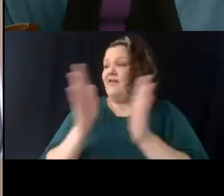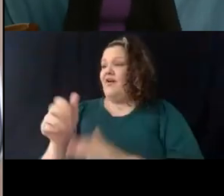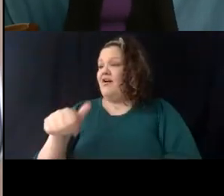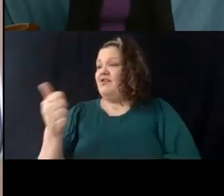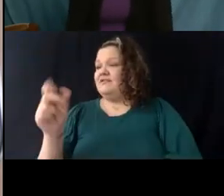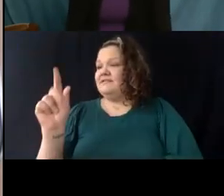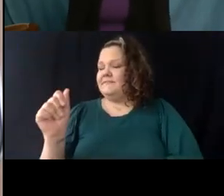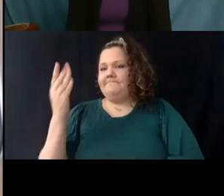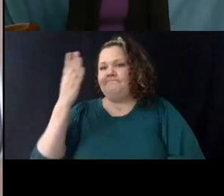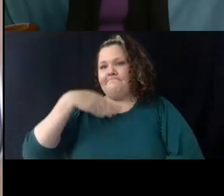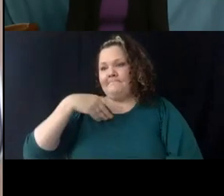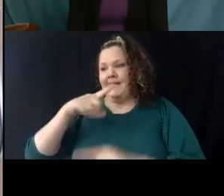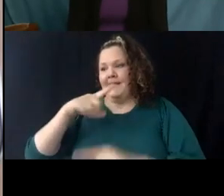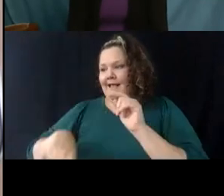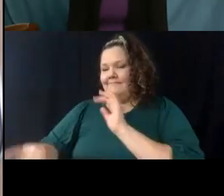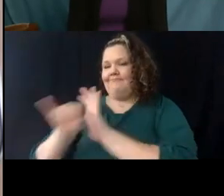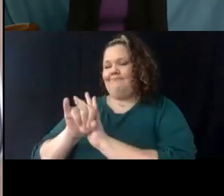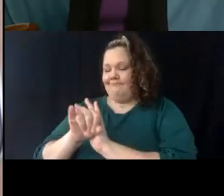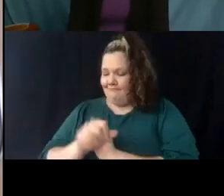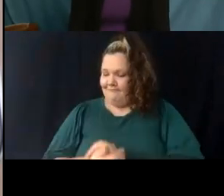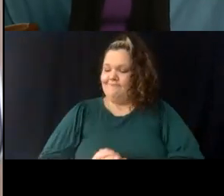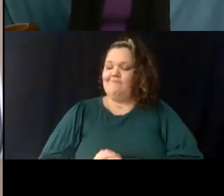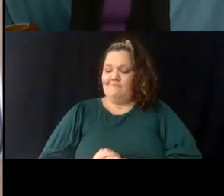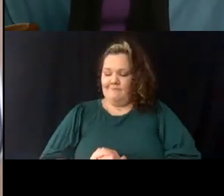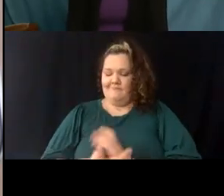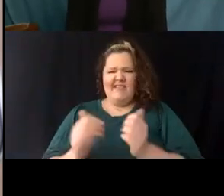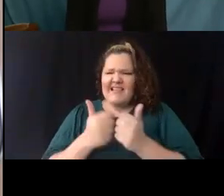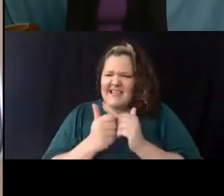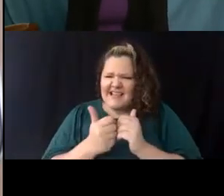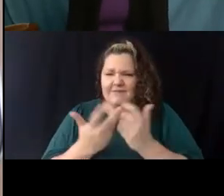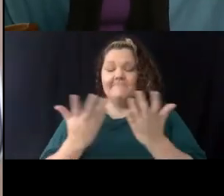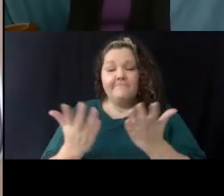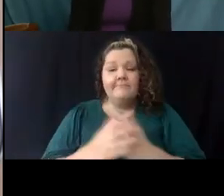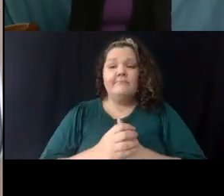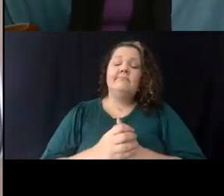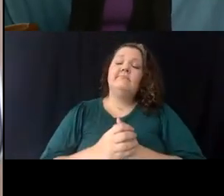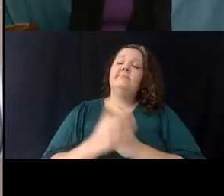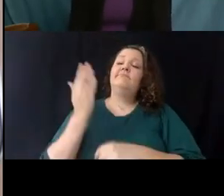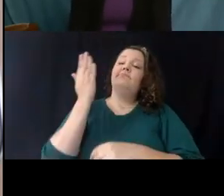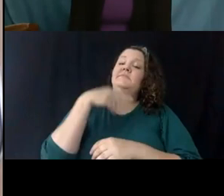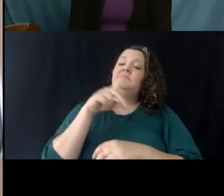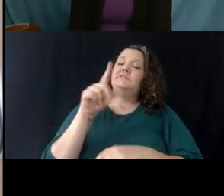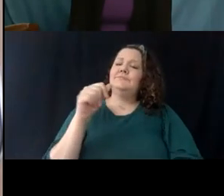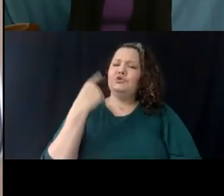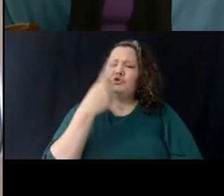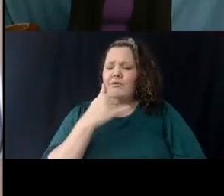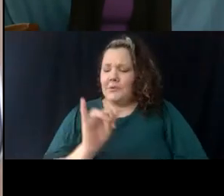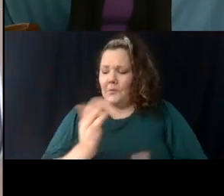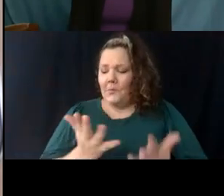Sometimes it's important to clarify that when we're talking about disabilities, they're invisible and visible disabilities.